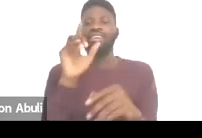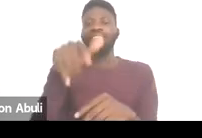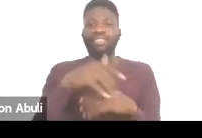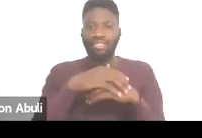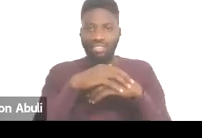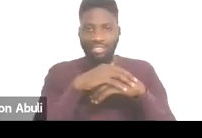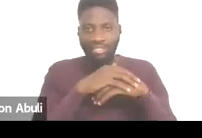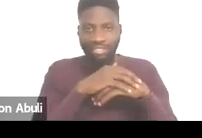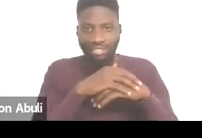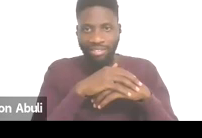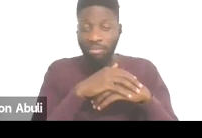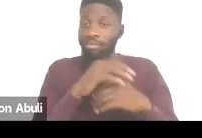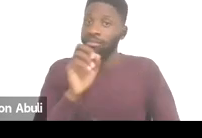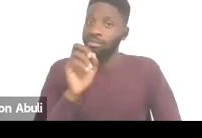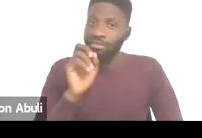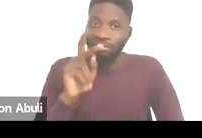All right.